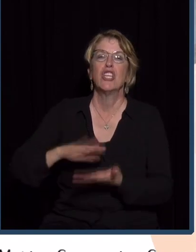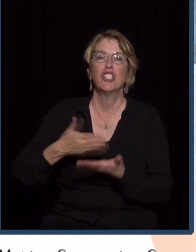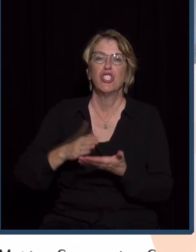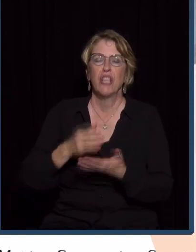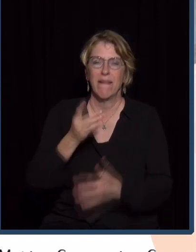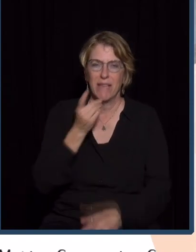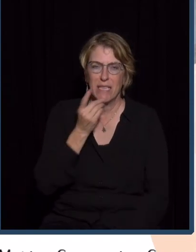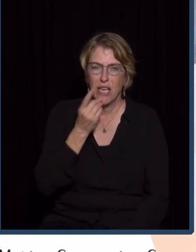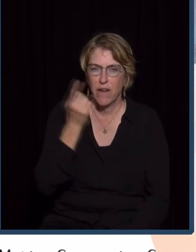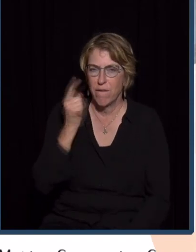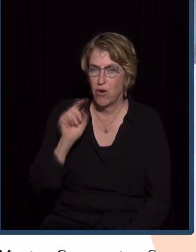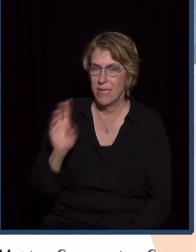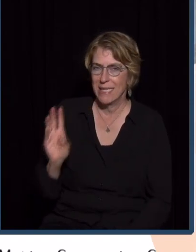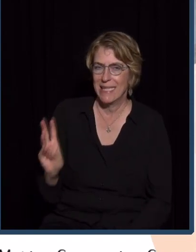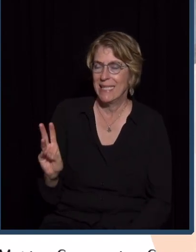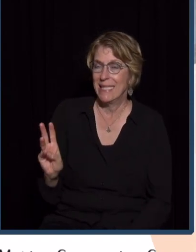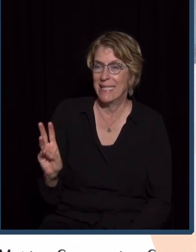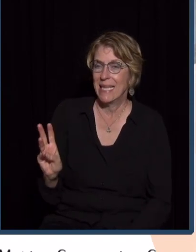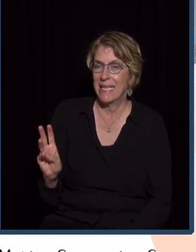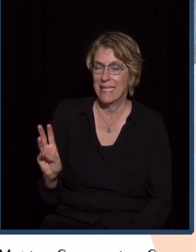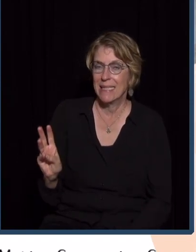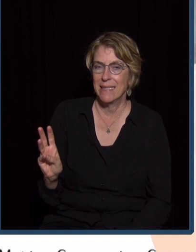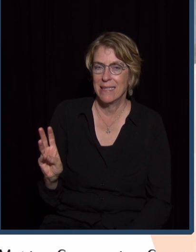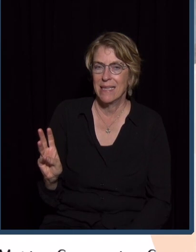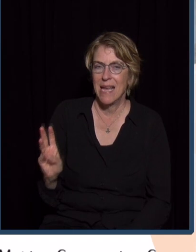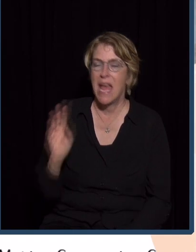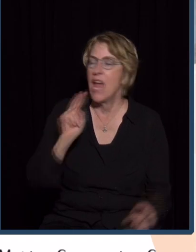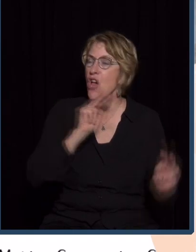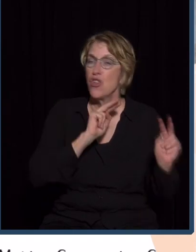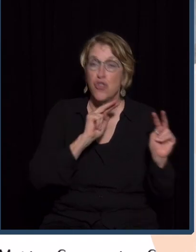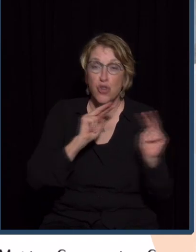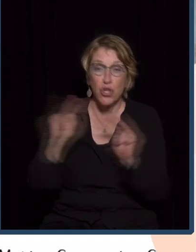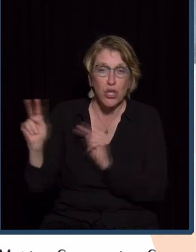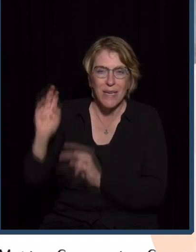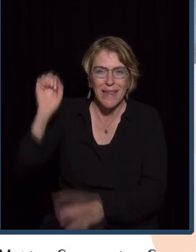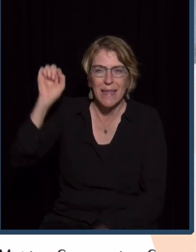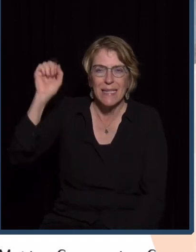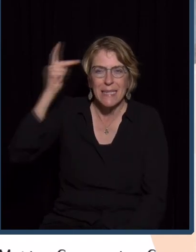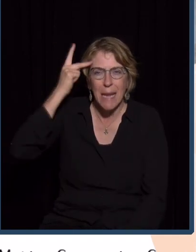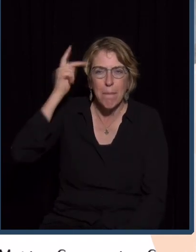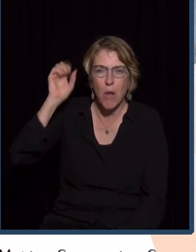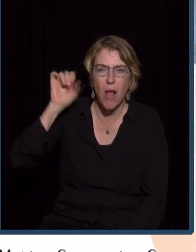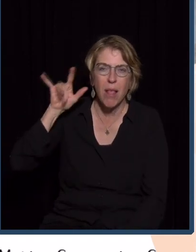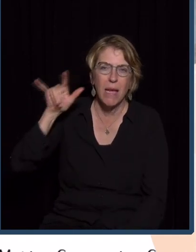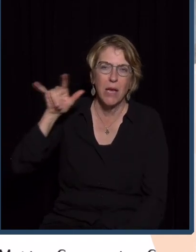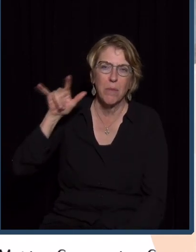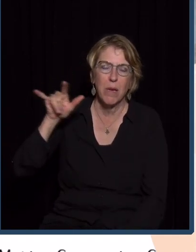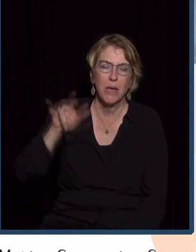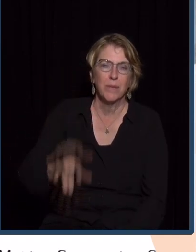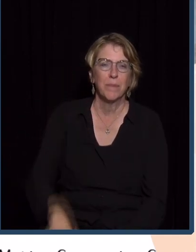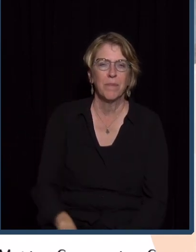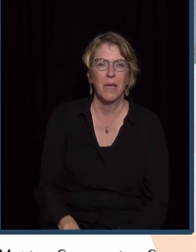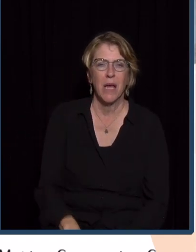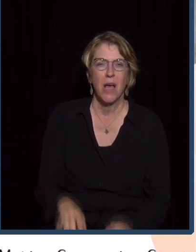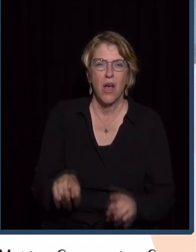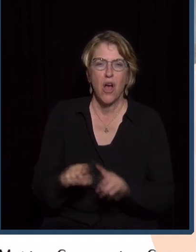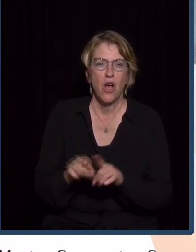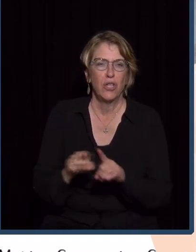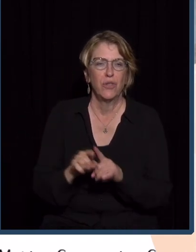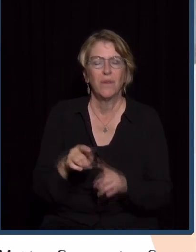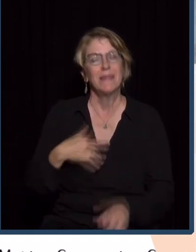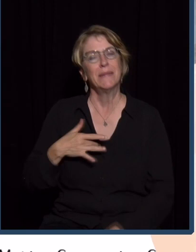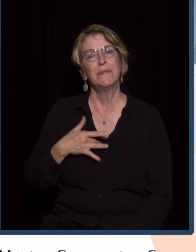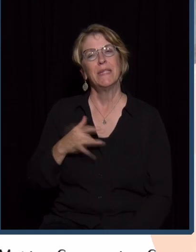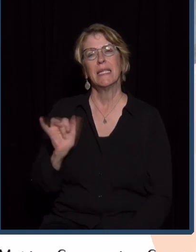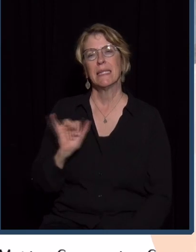for 6 at Holman's Table, which will be overlooking the historic St. Paul Airport. Holman's Table provides a retro vibe